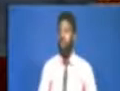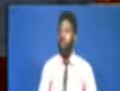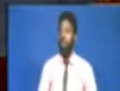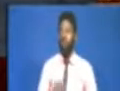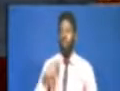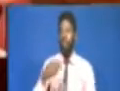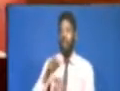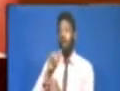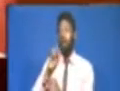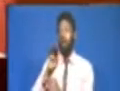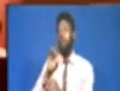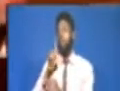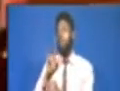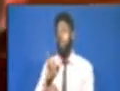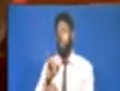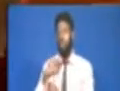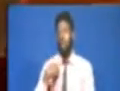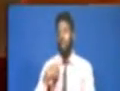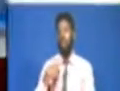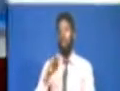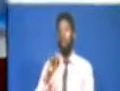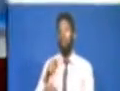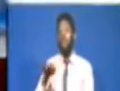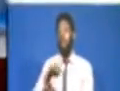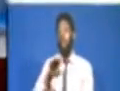Abdishurie, MP Balambala.